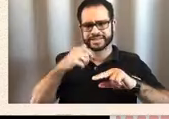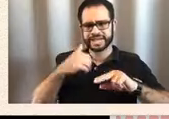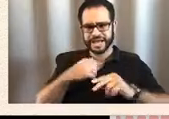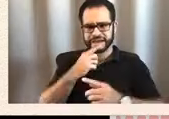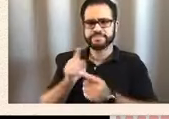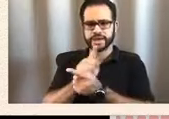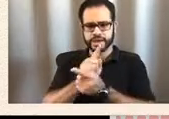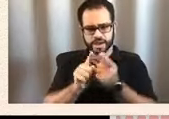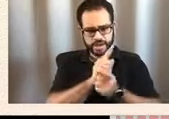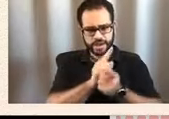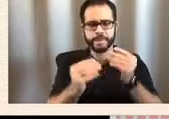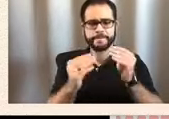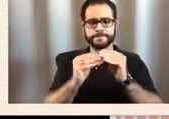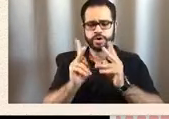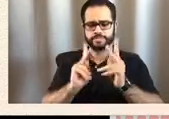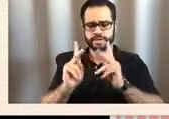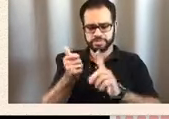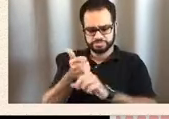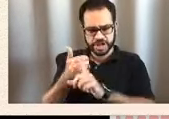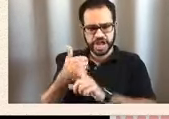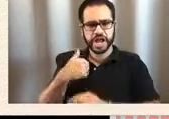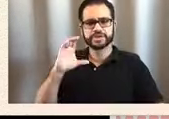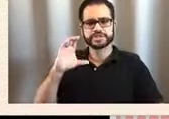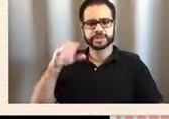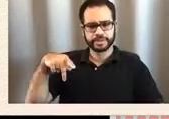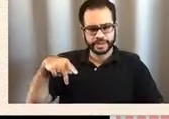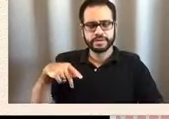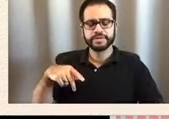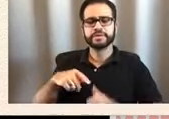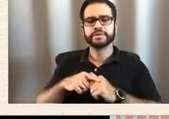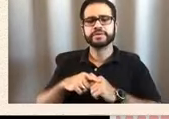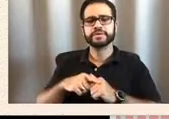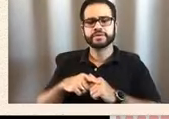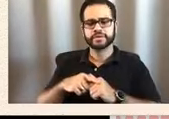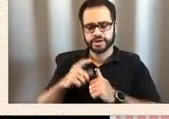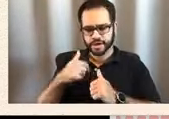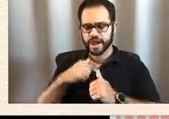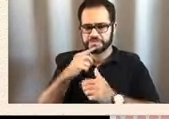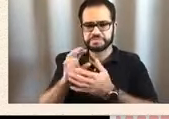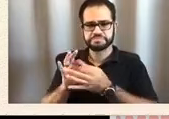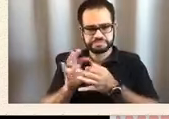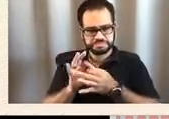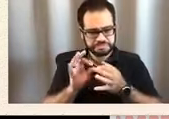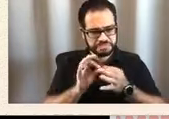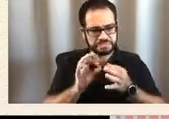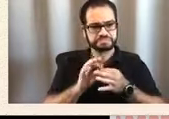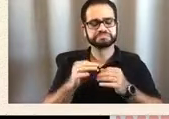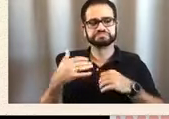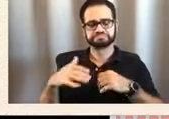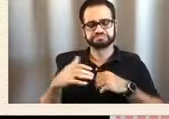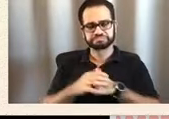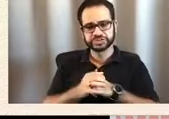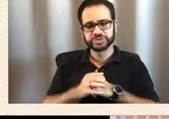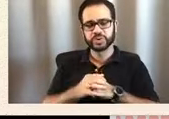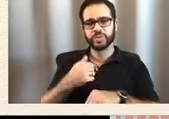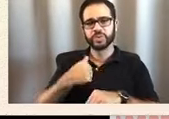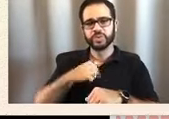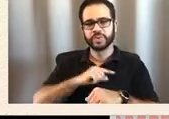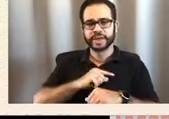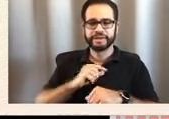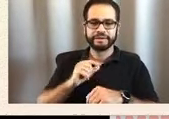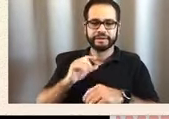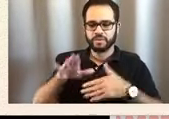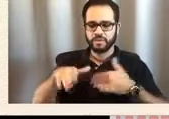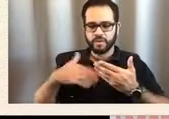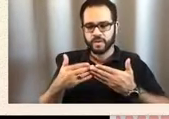cerebral palsy, and we had a lot more comments. So it was like we kind of, for all the